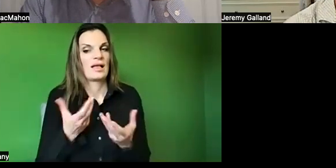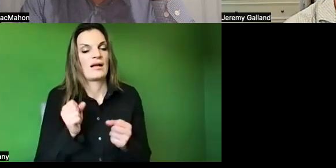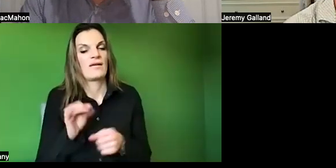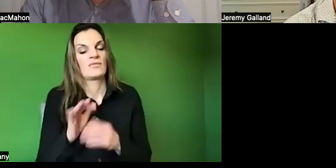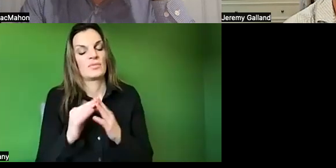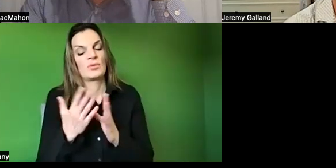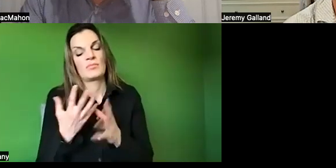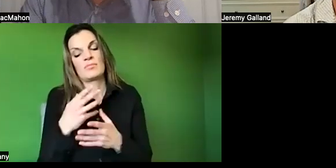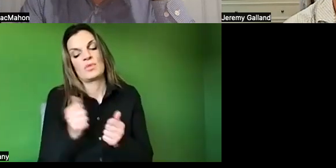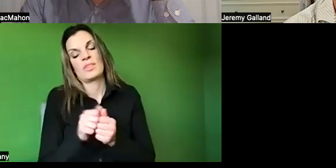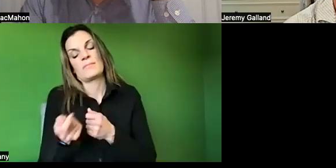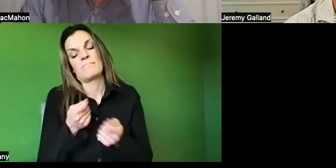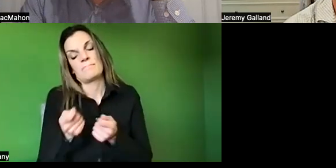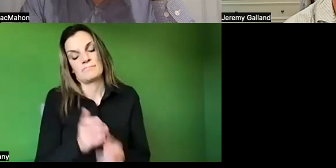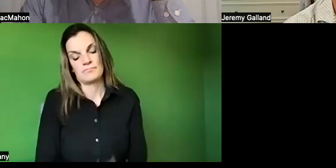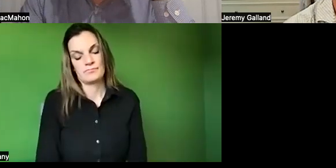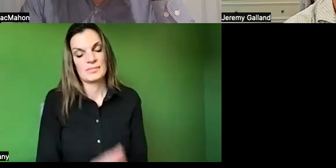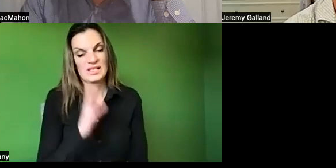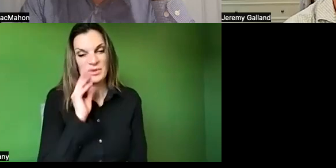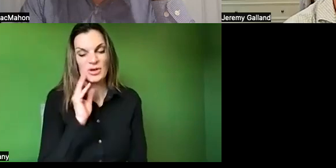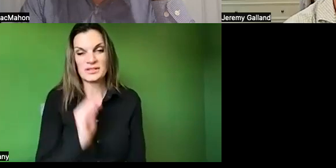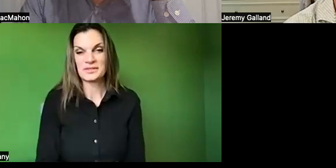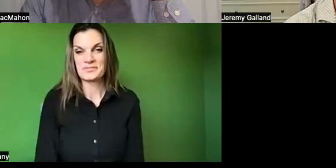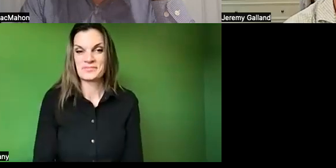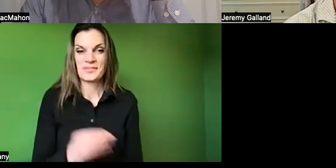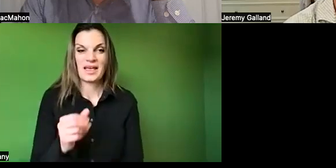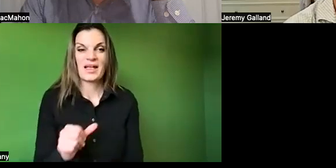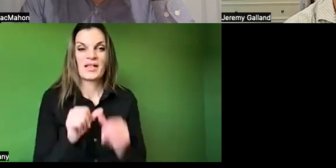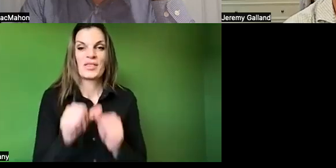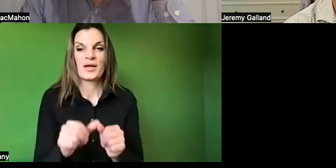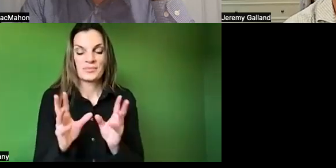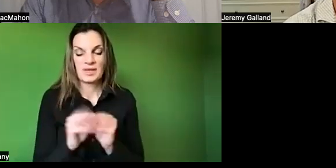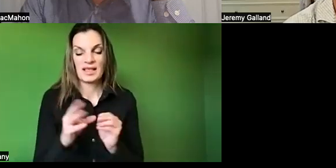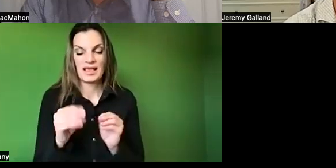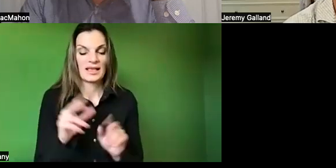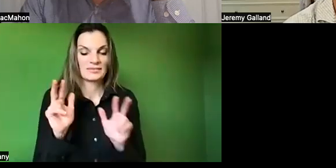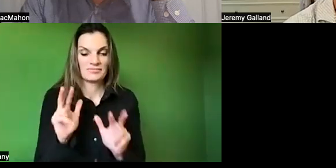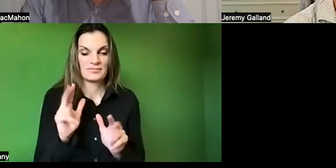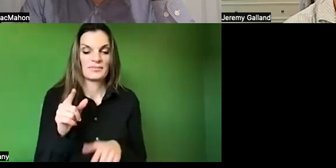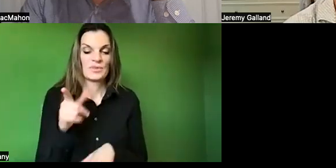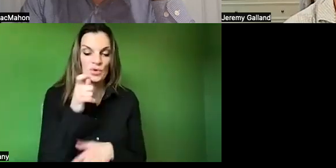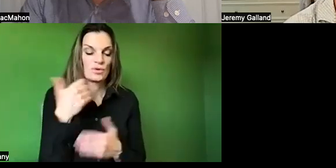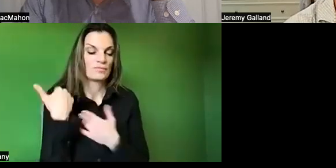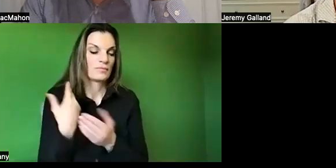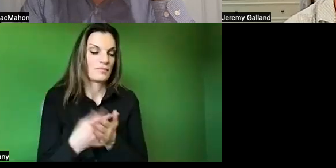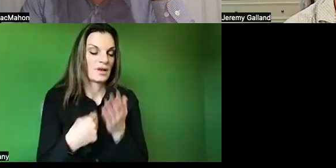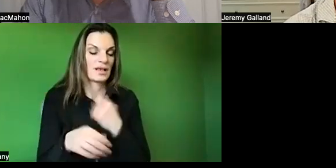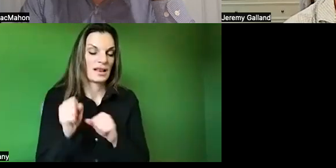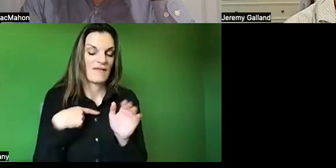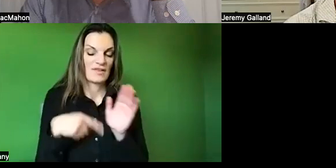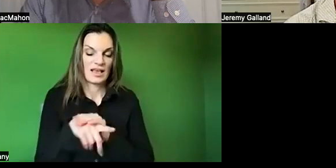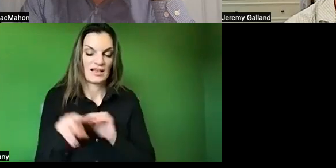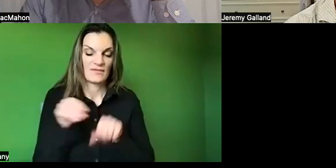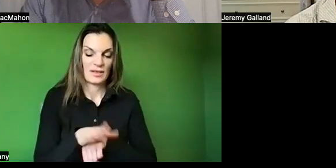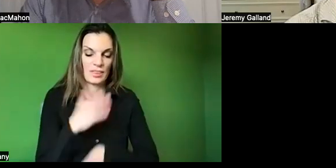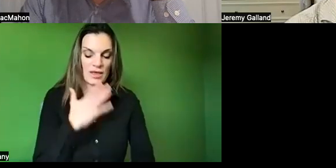members with administrative experience, and long meetings and inexperienced trustees can have a negative effect.